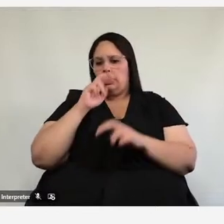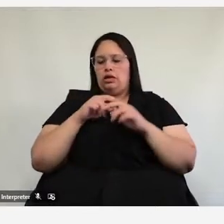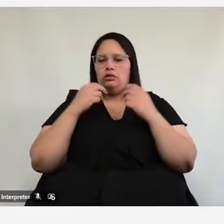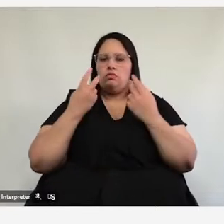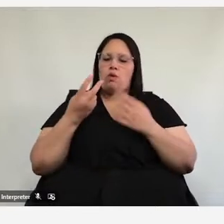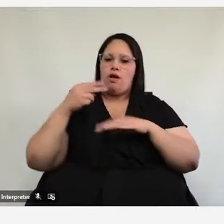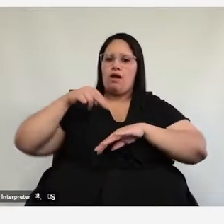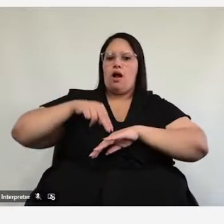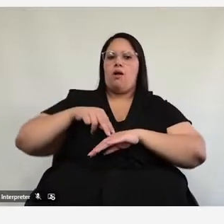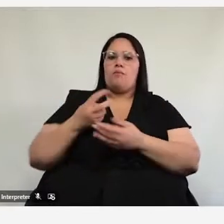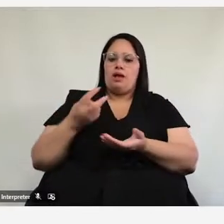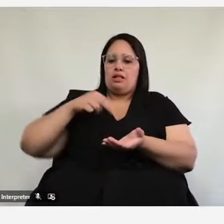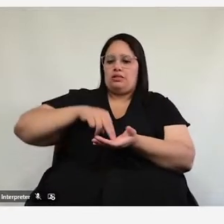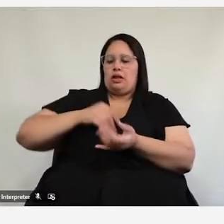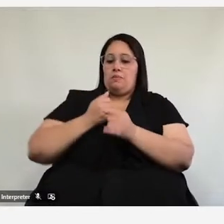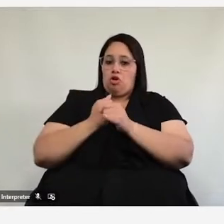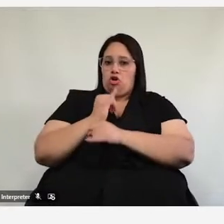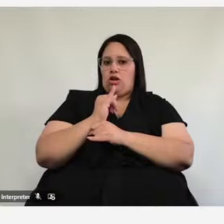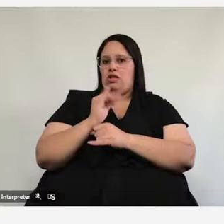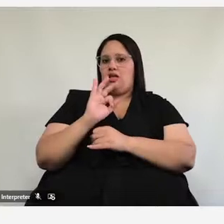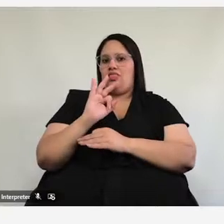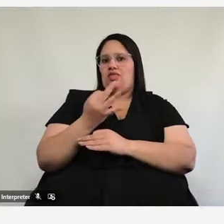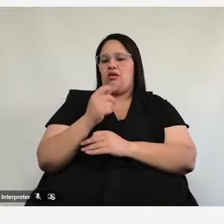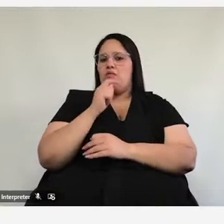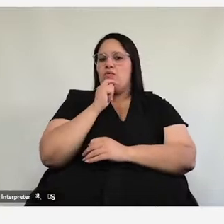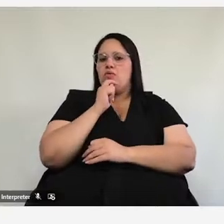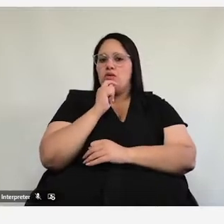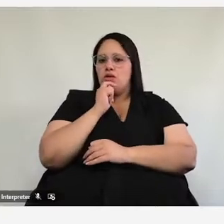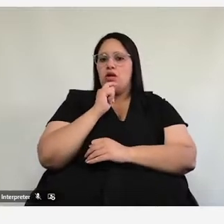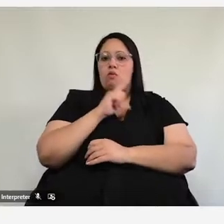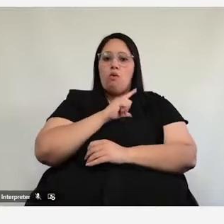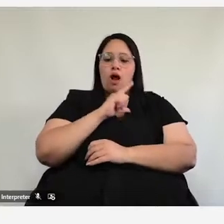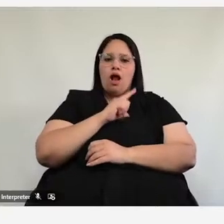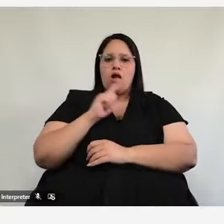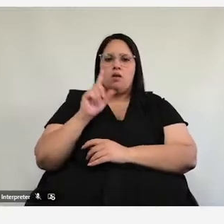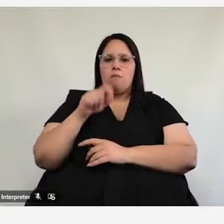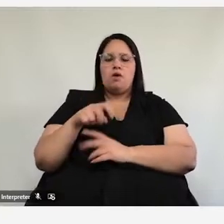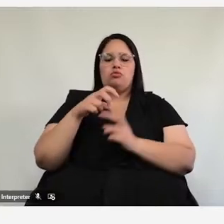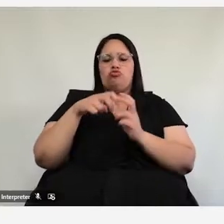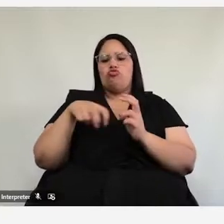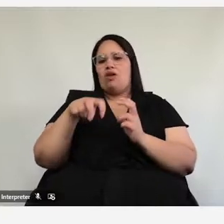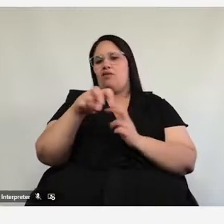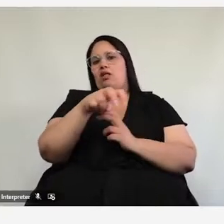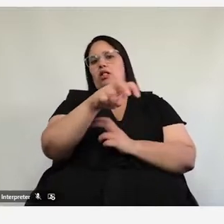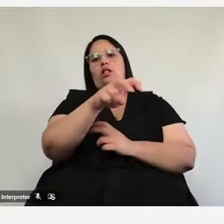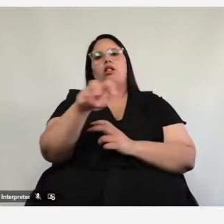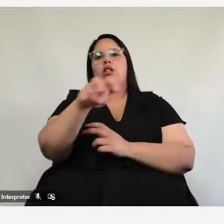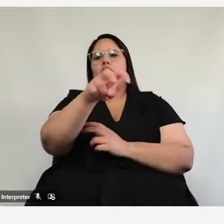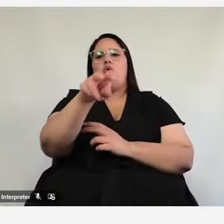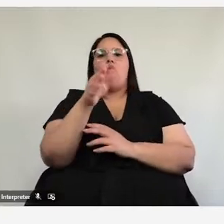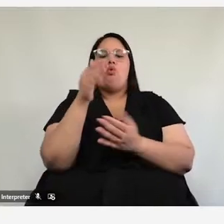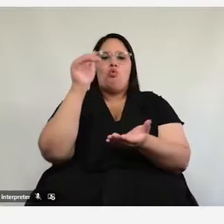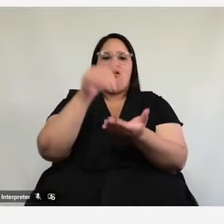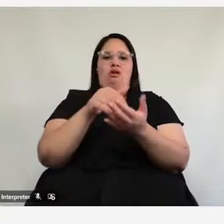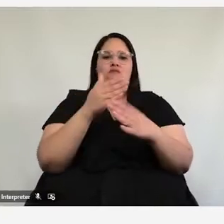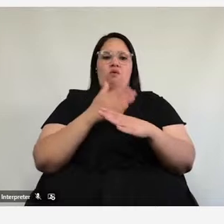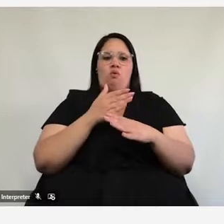very early at around 3 a.m. in order to travel and arrive early at work